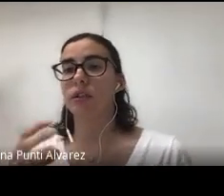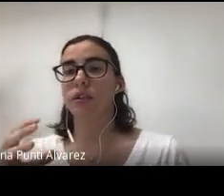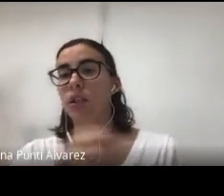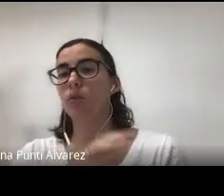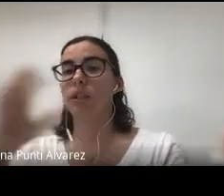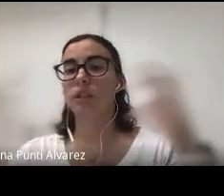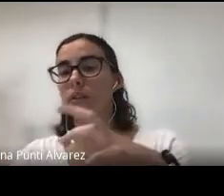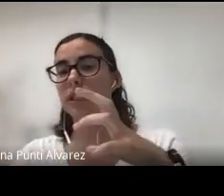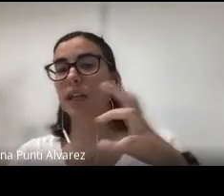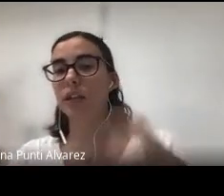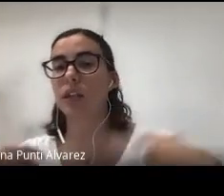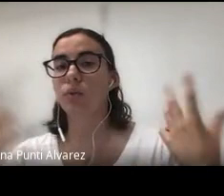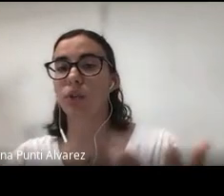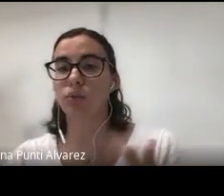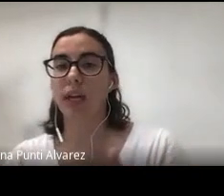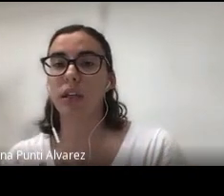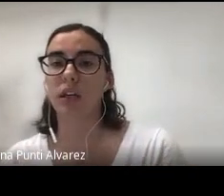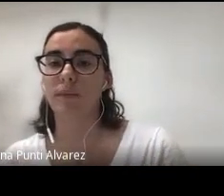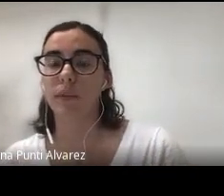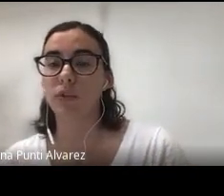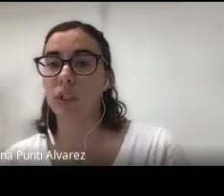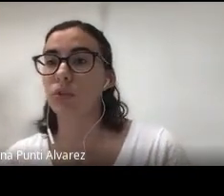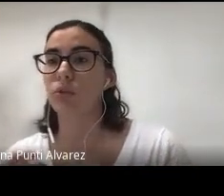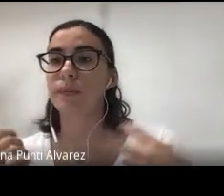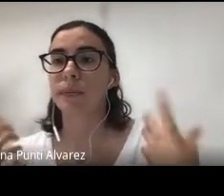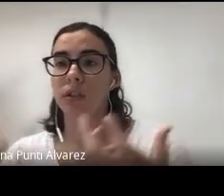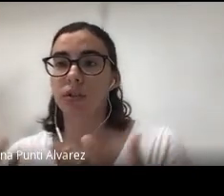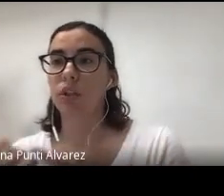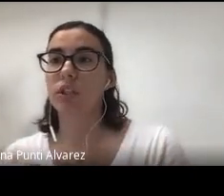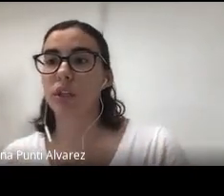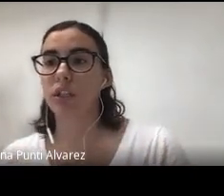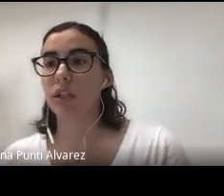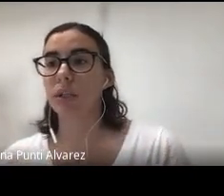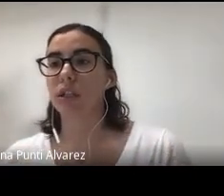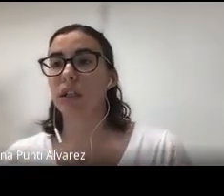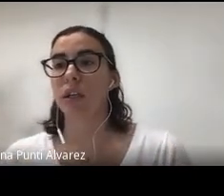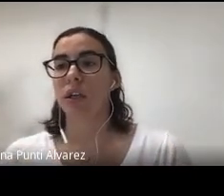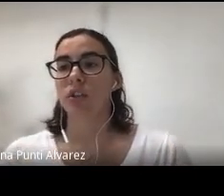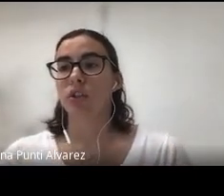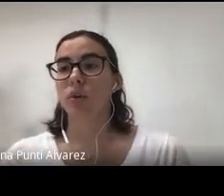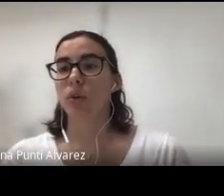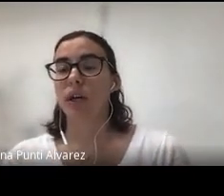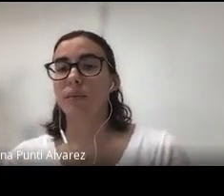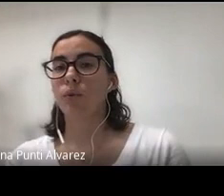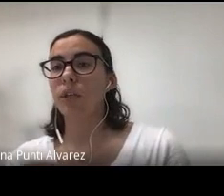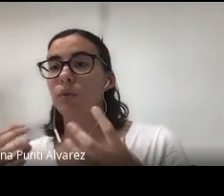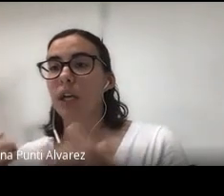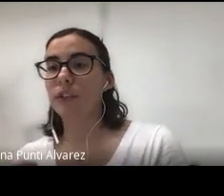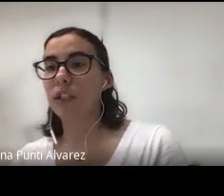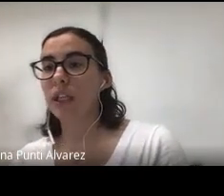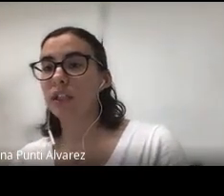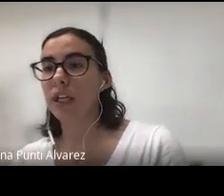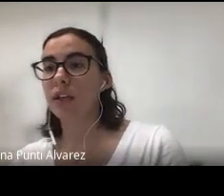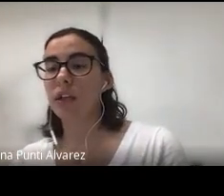this new site that we want to add into this new dataset, basically. So we